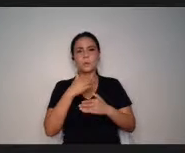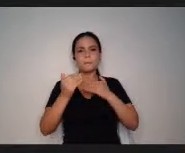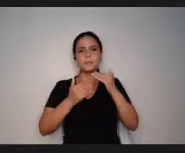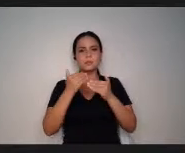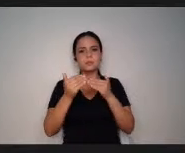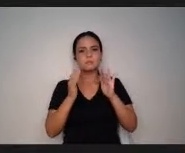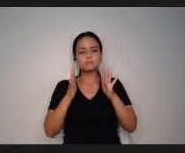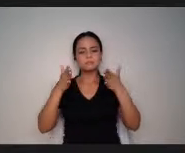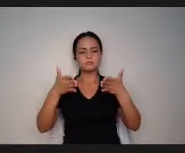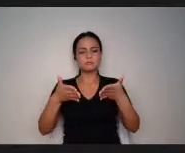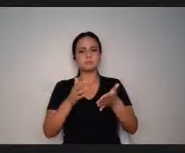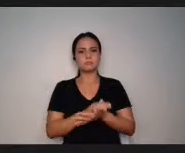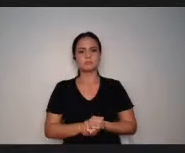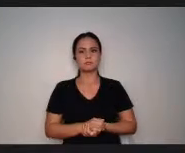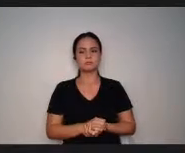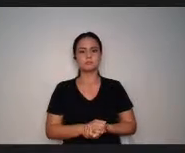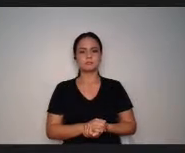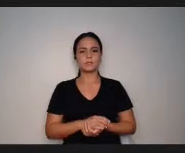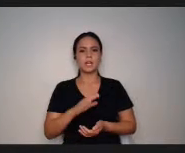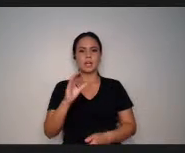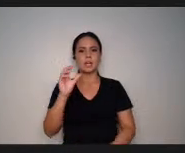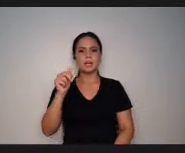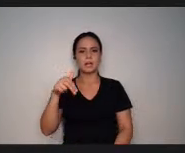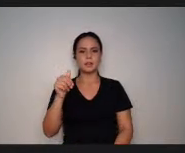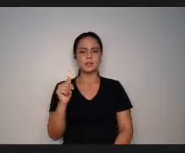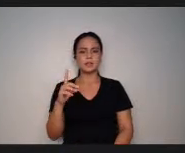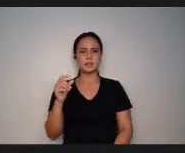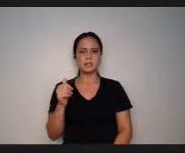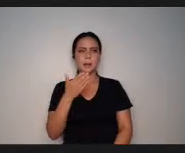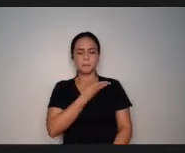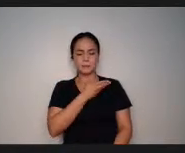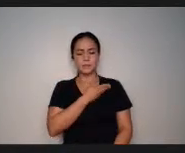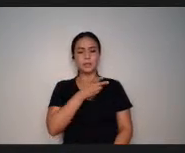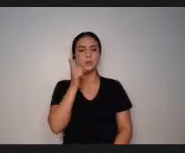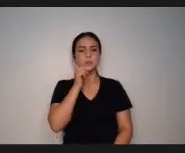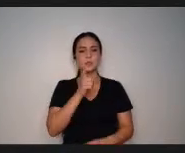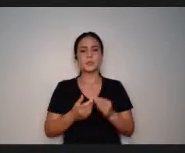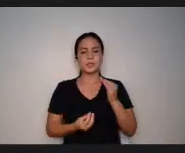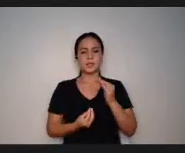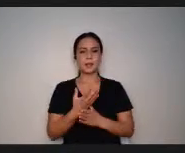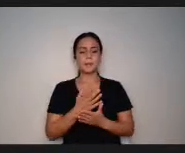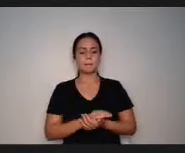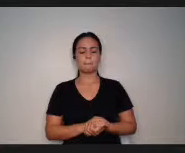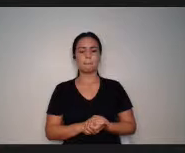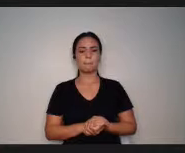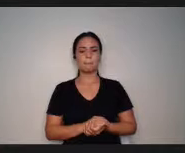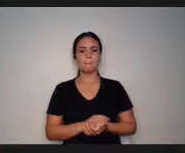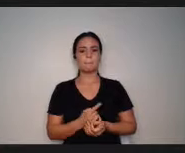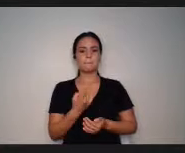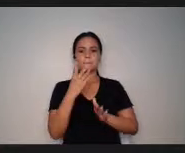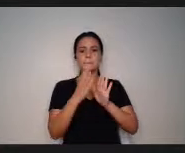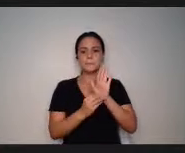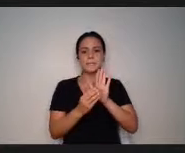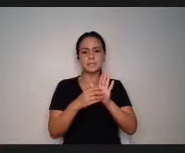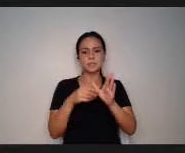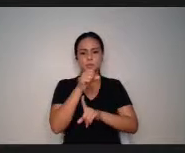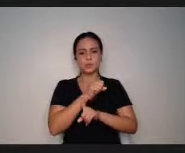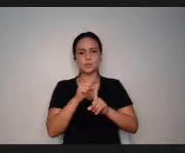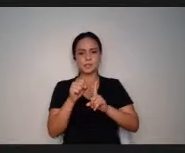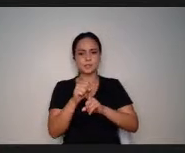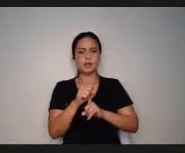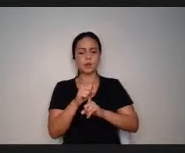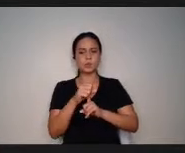colleagues were successful in creating a national standard for psychological health and safety in the workplace. Unfortunately,